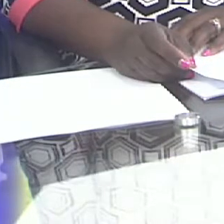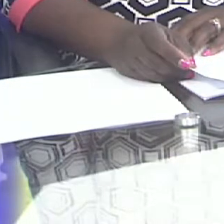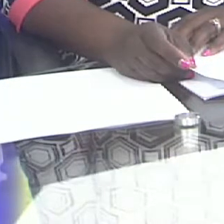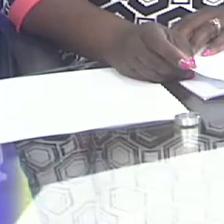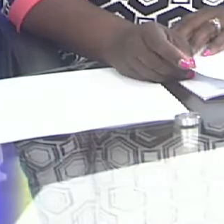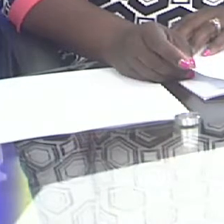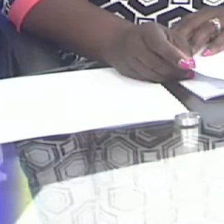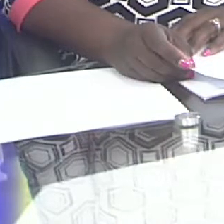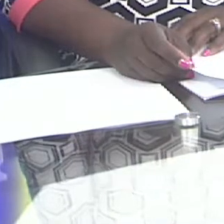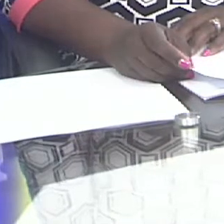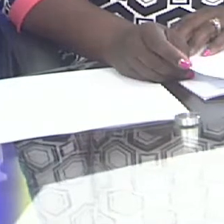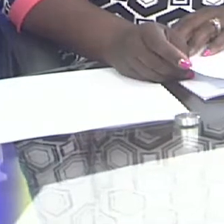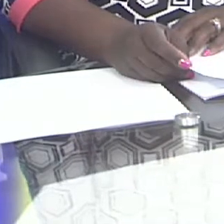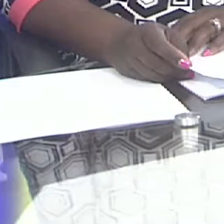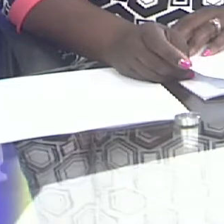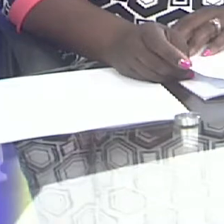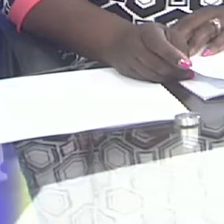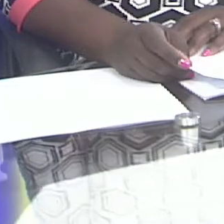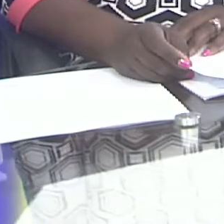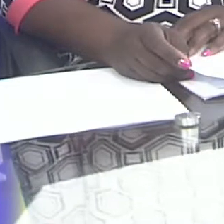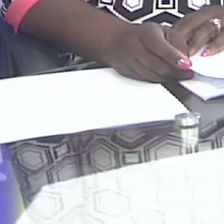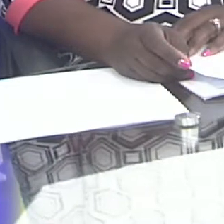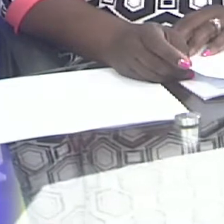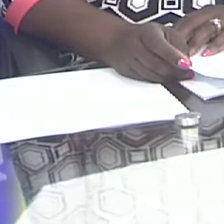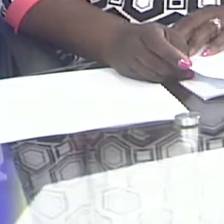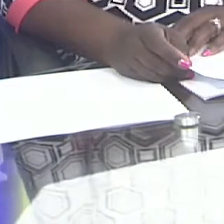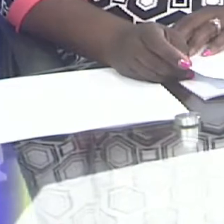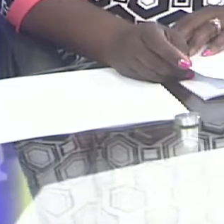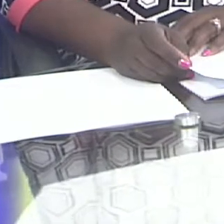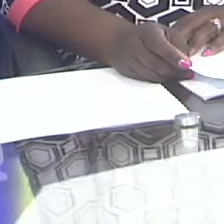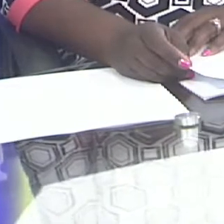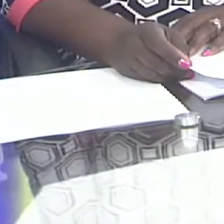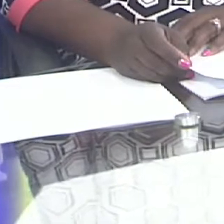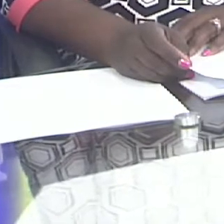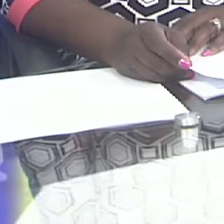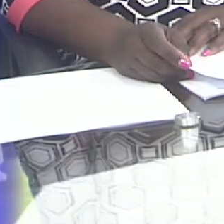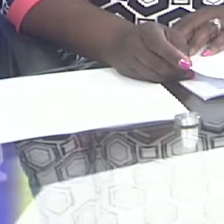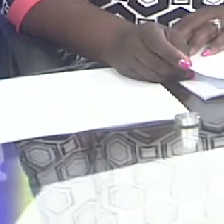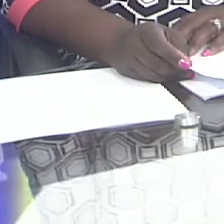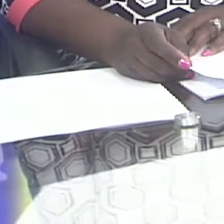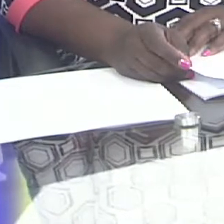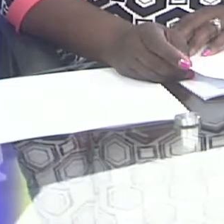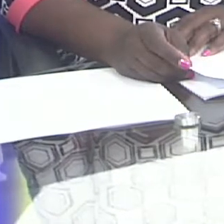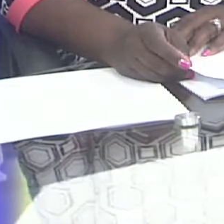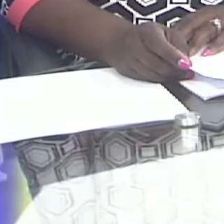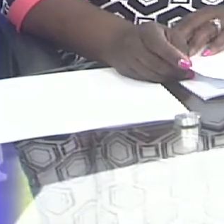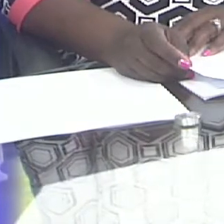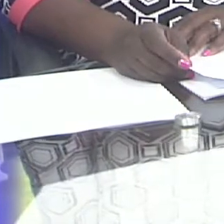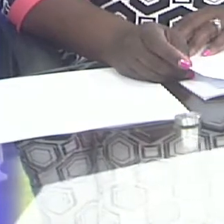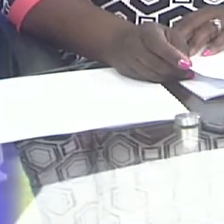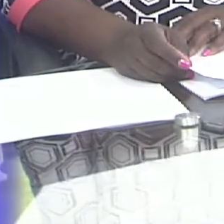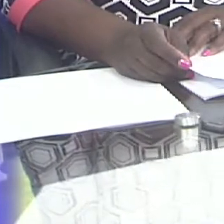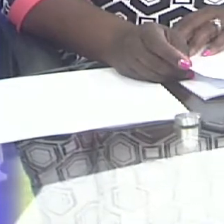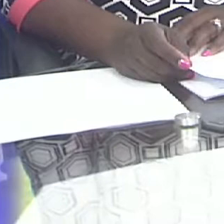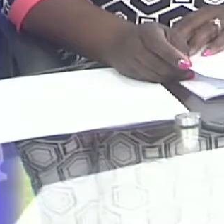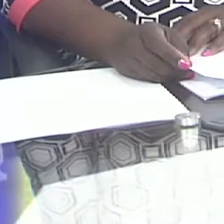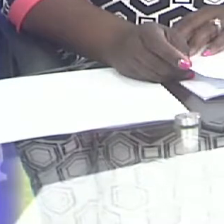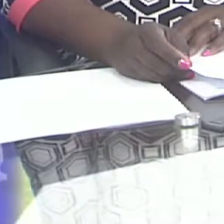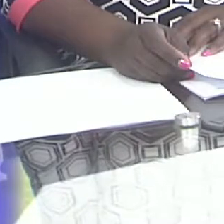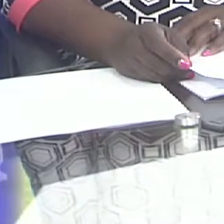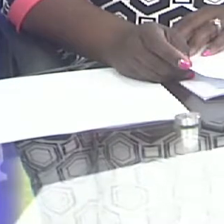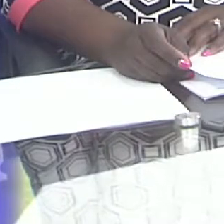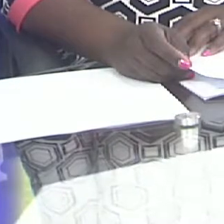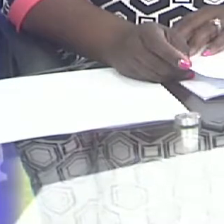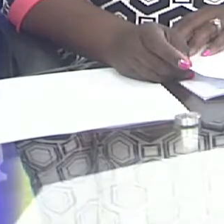and fisheries ministers. Now, Fern Carey tells us tonight that the high-level discussions will pave the way for policymakers to